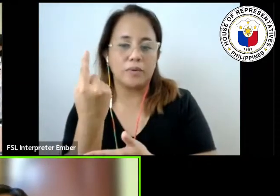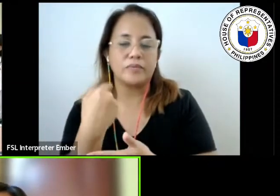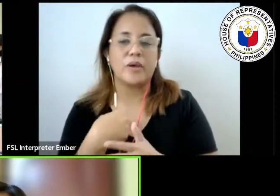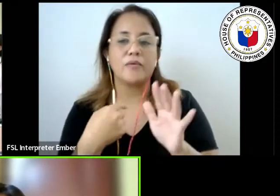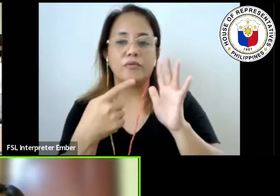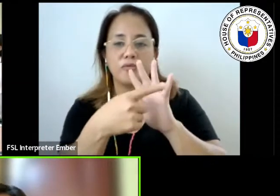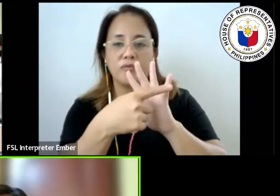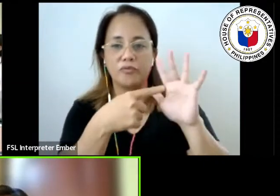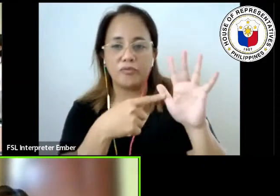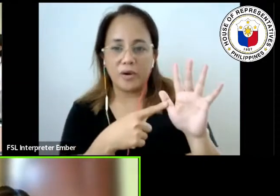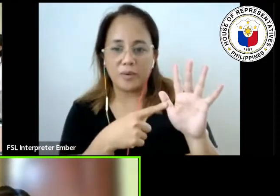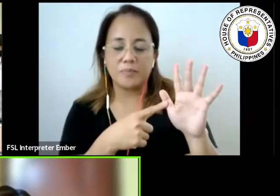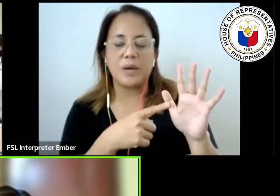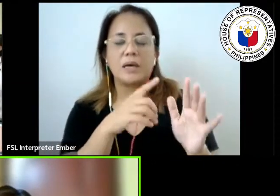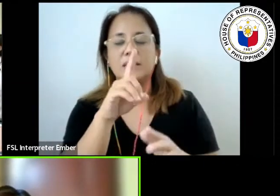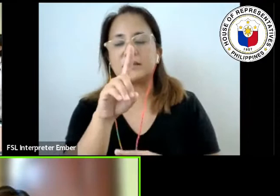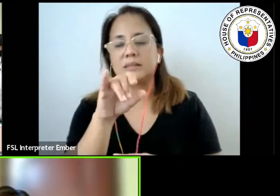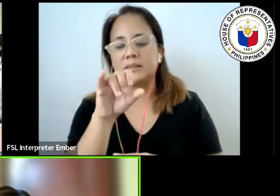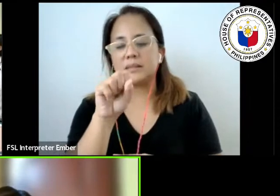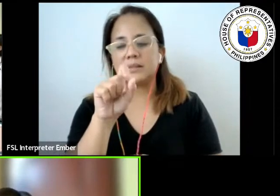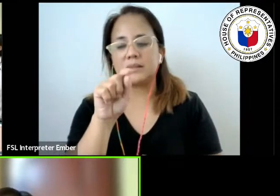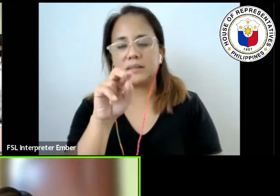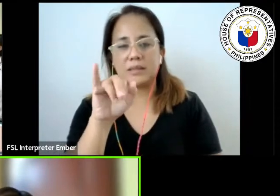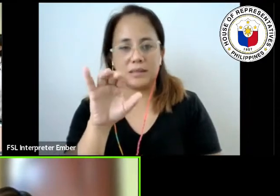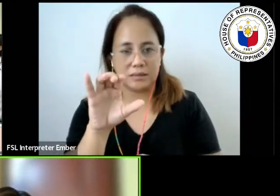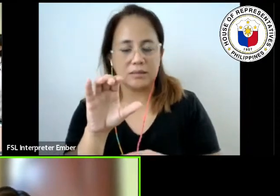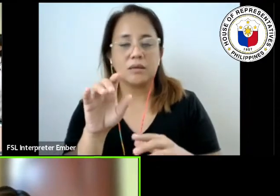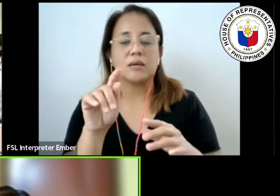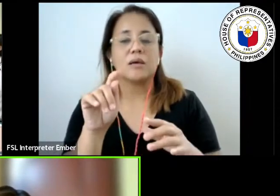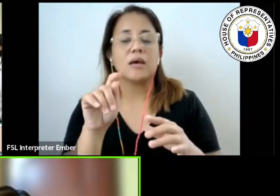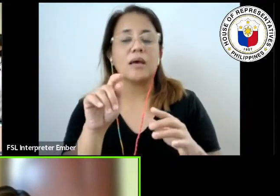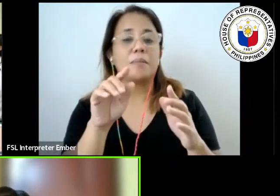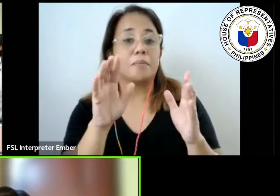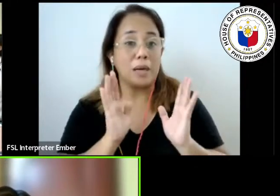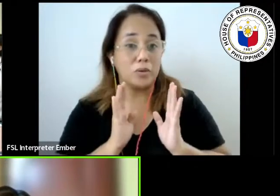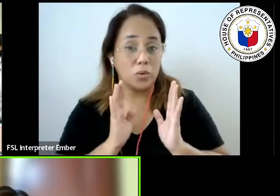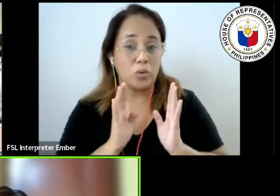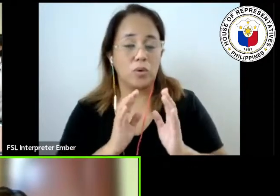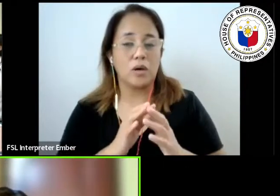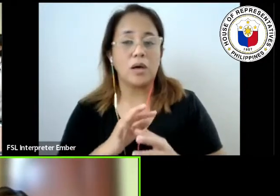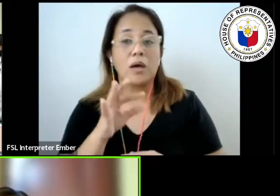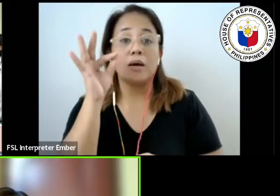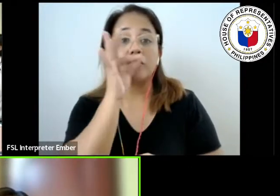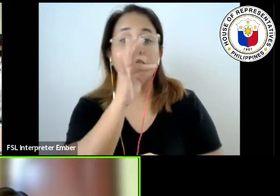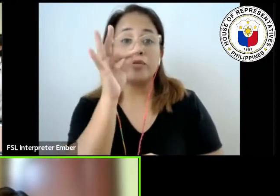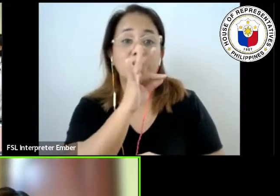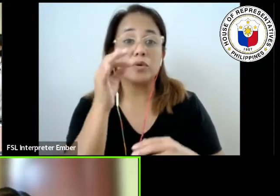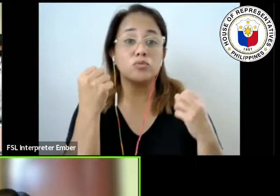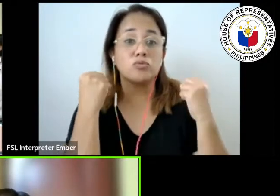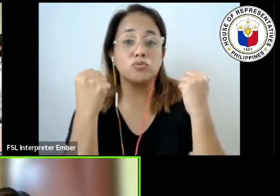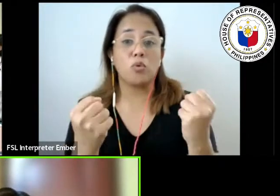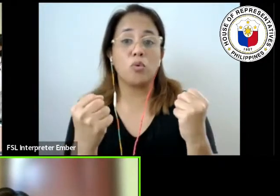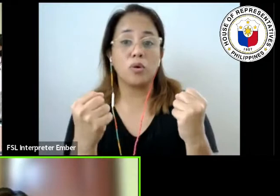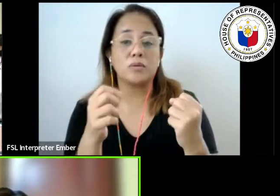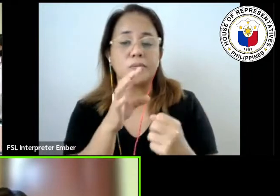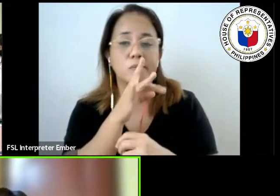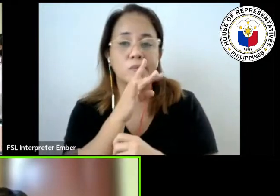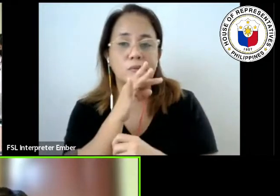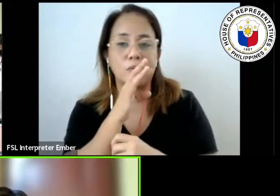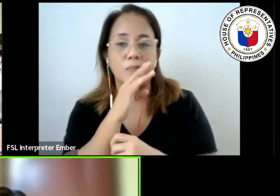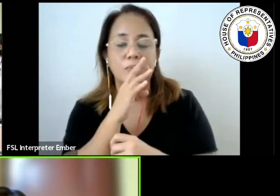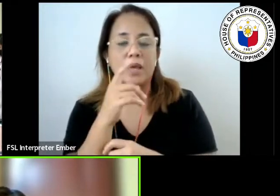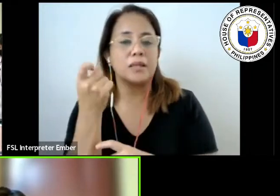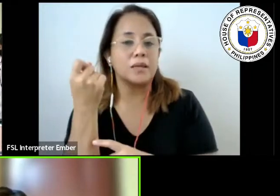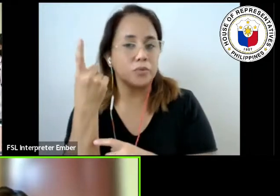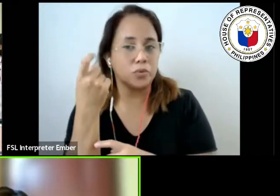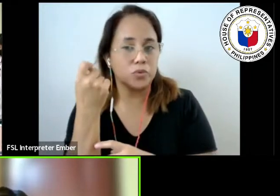five districts in Baguio City. And it came out that Filipino is the dominant language spoken and